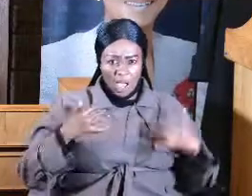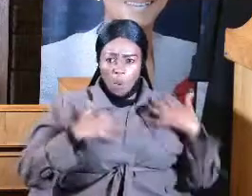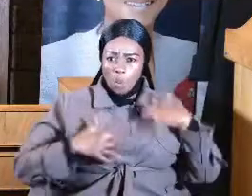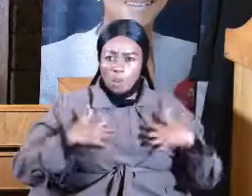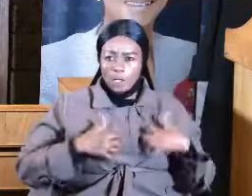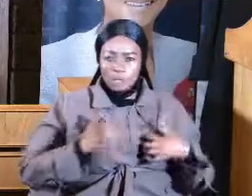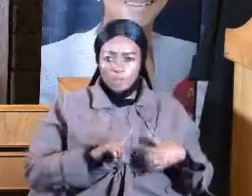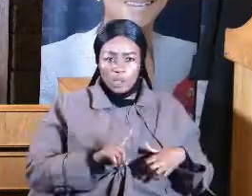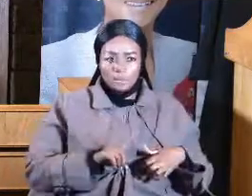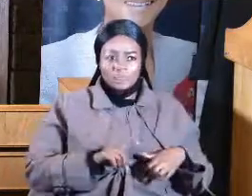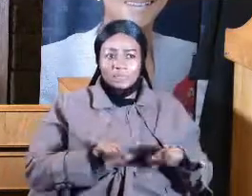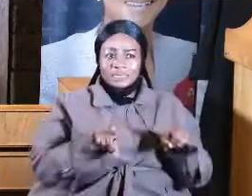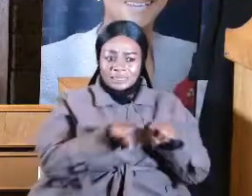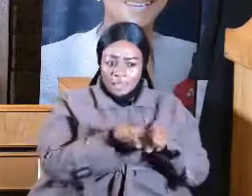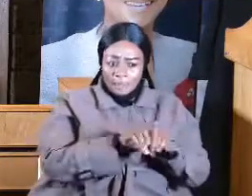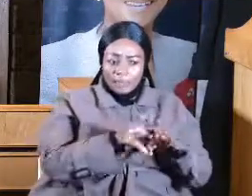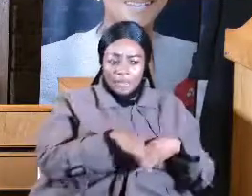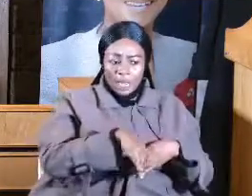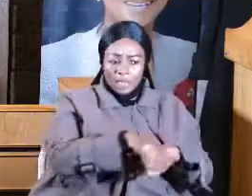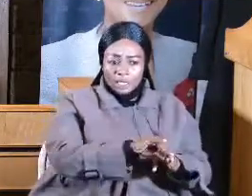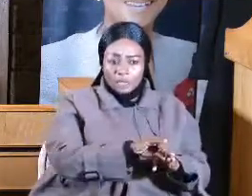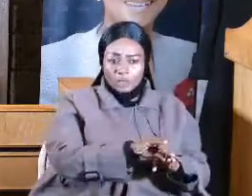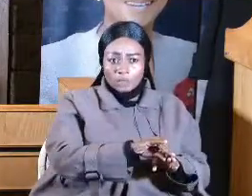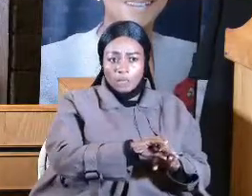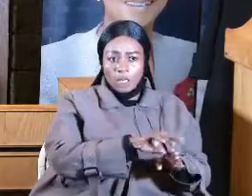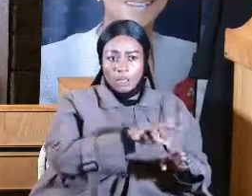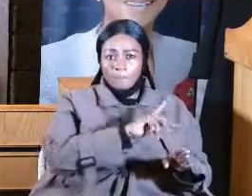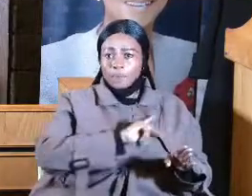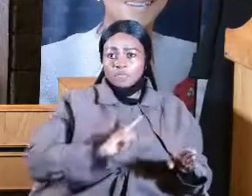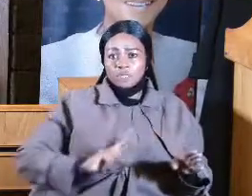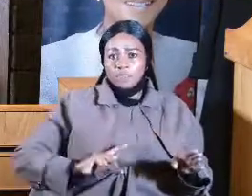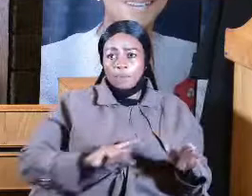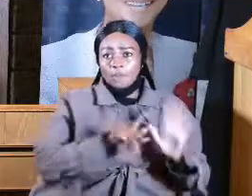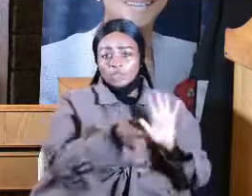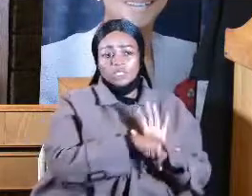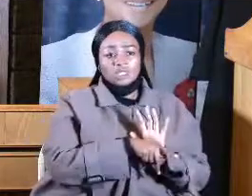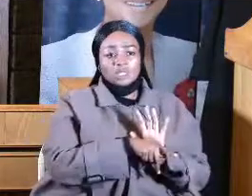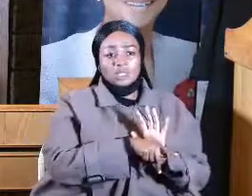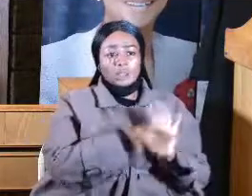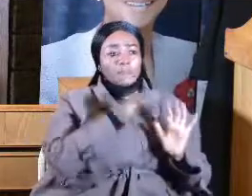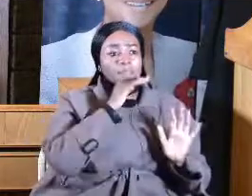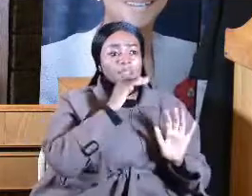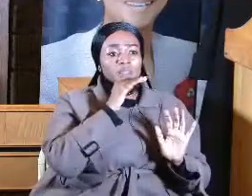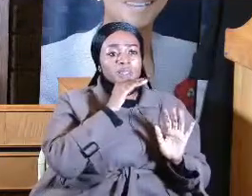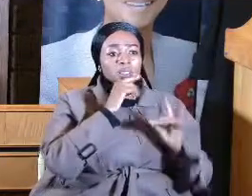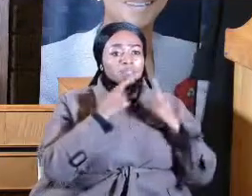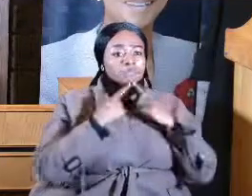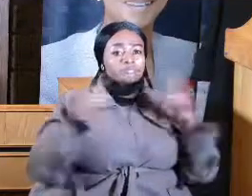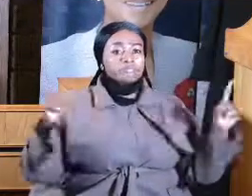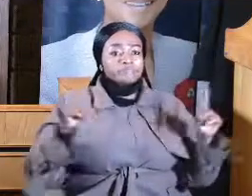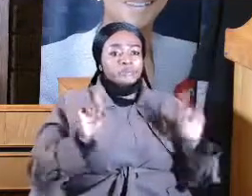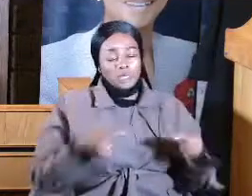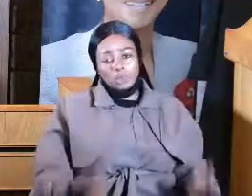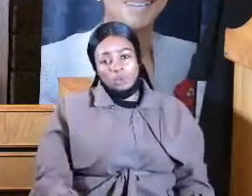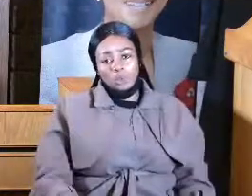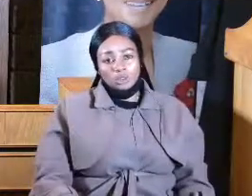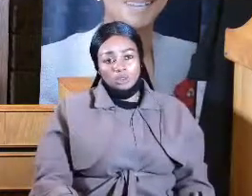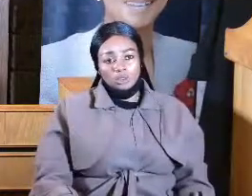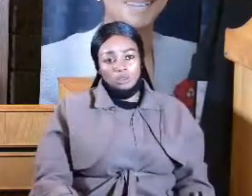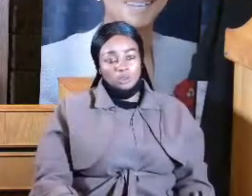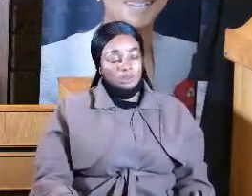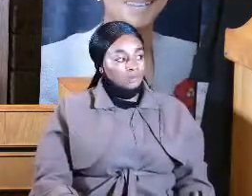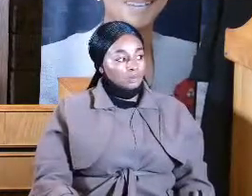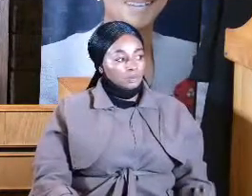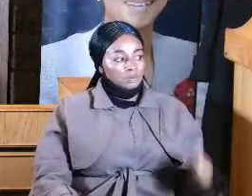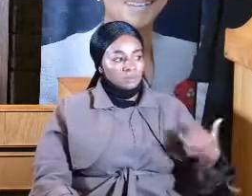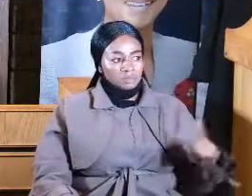those that are already in the leadership position, they are not supposed to publish anything when it comes to publishing.